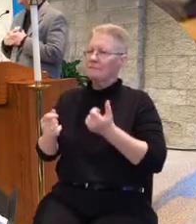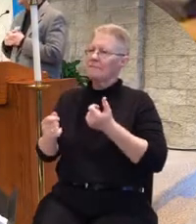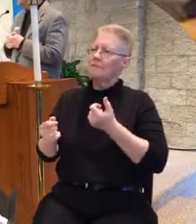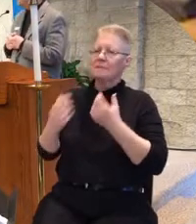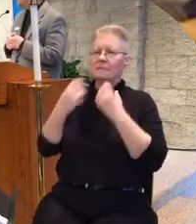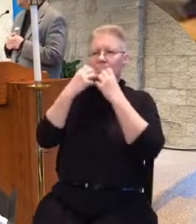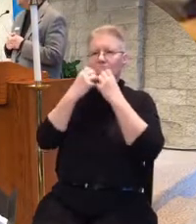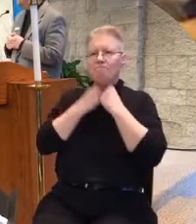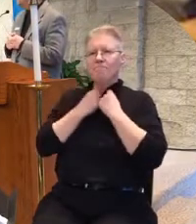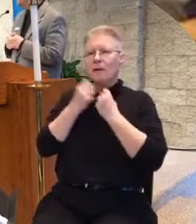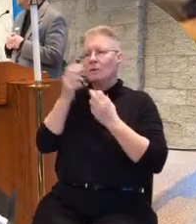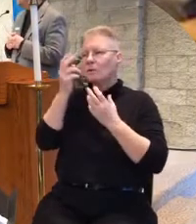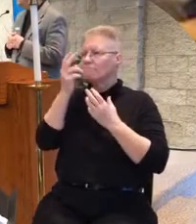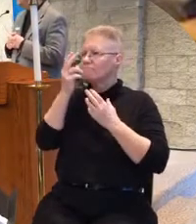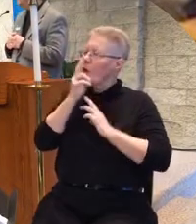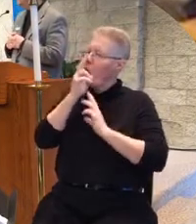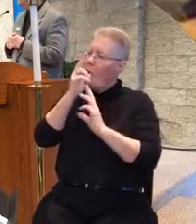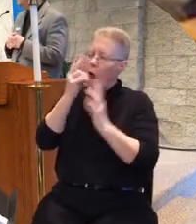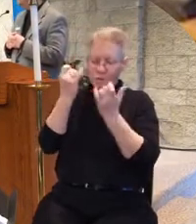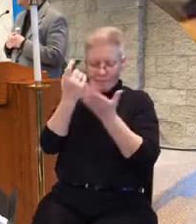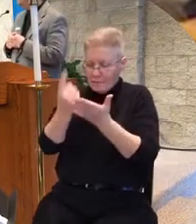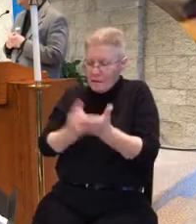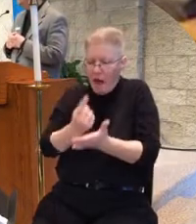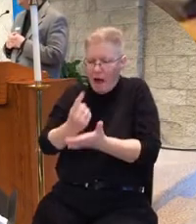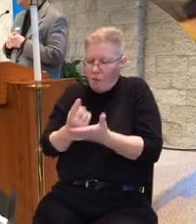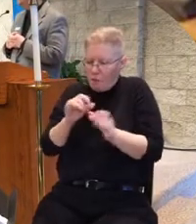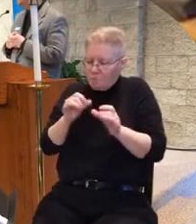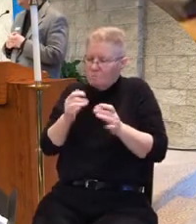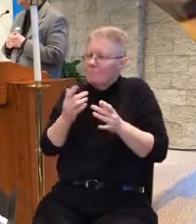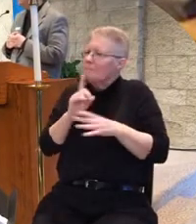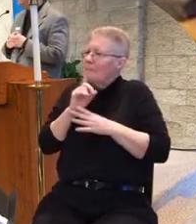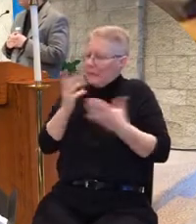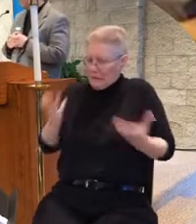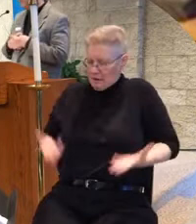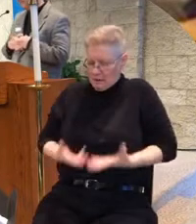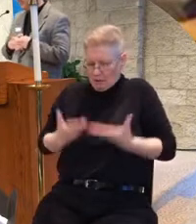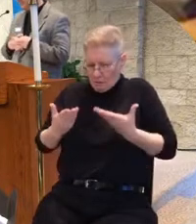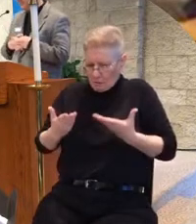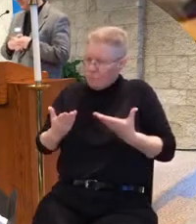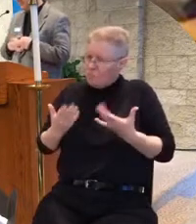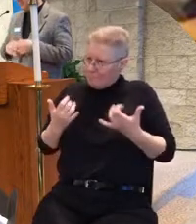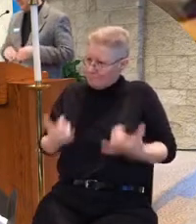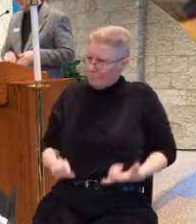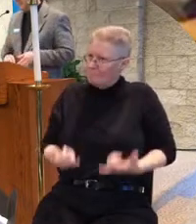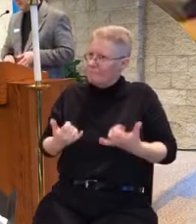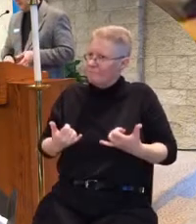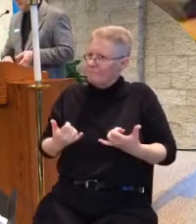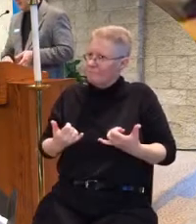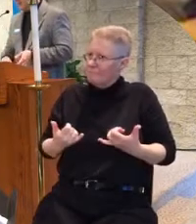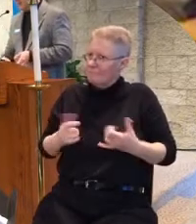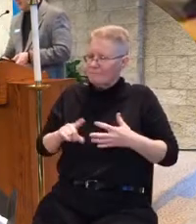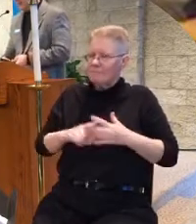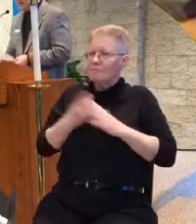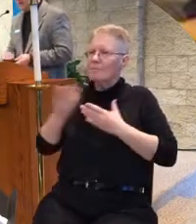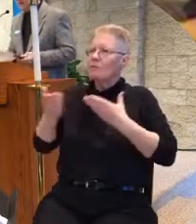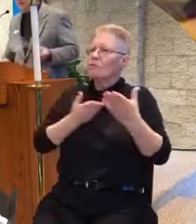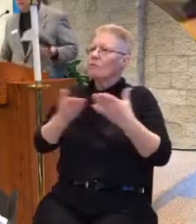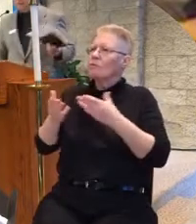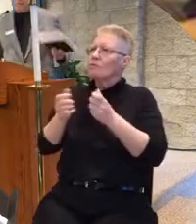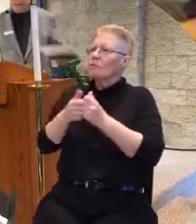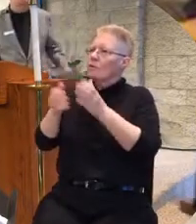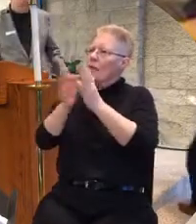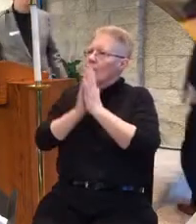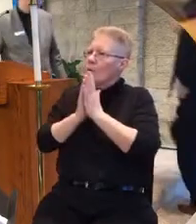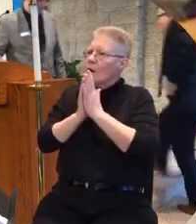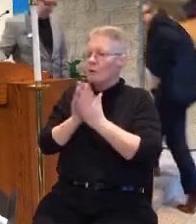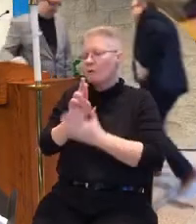this hour, by being here and being present right now. Let's begin our service with prayer led by Reverend